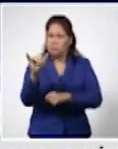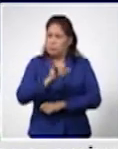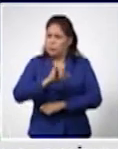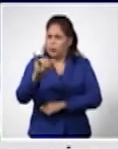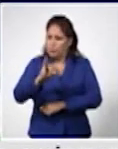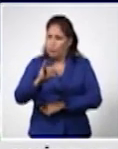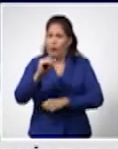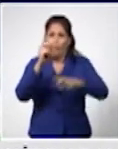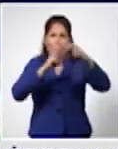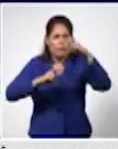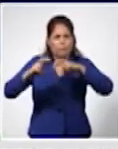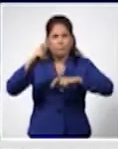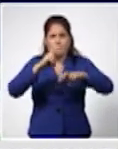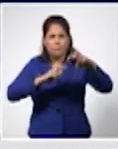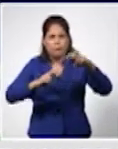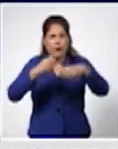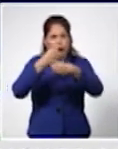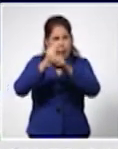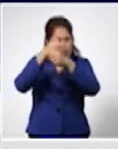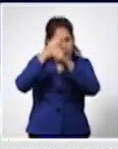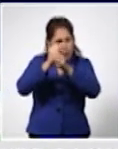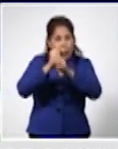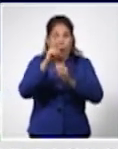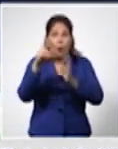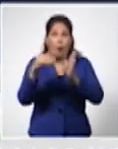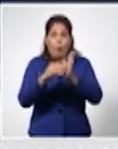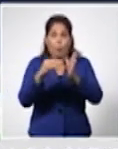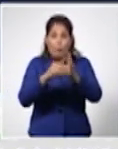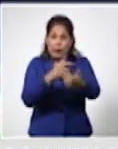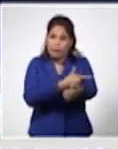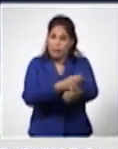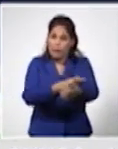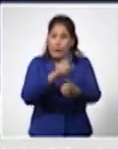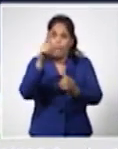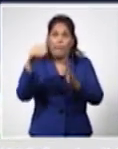1,989 were processed at the Pedro Curie Tropical Medicine Institute,